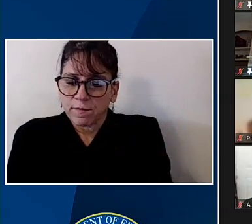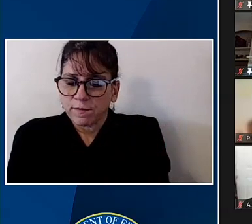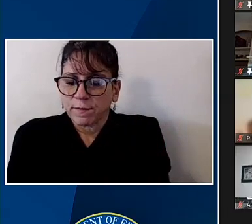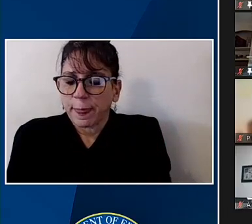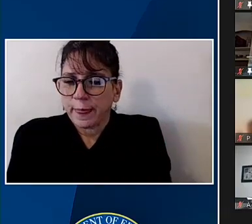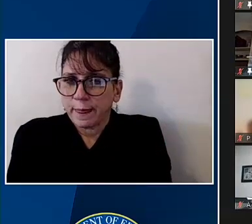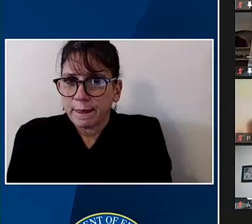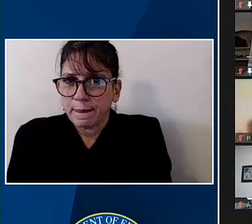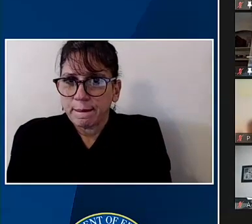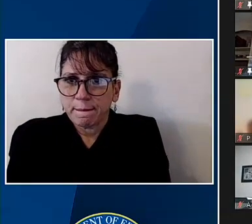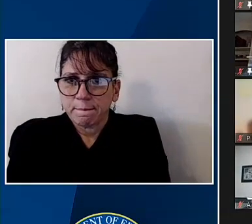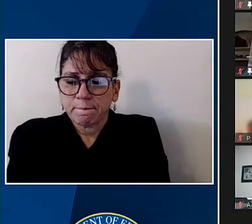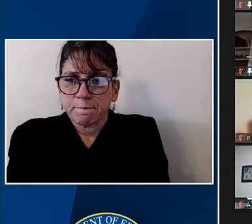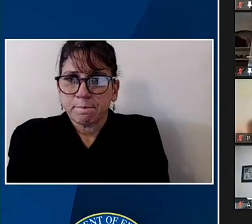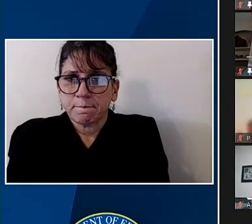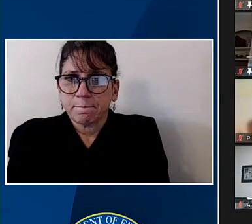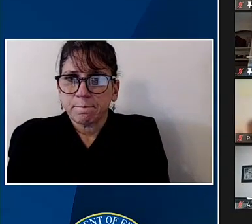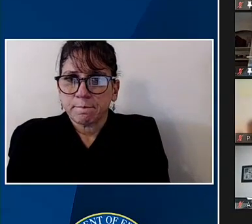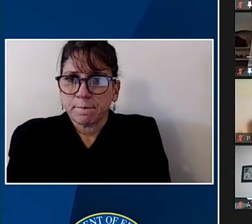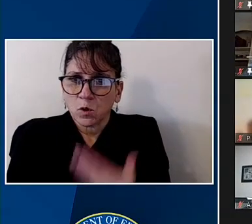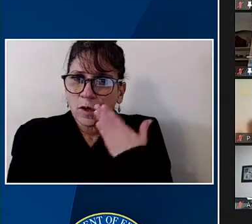Good afternoon, Shamika. Can you hear me?